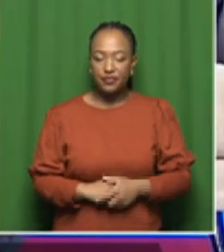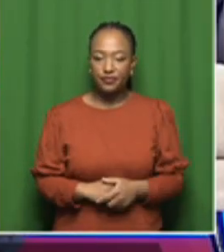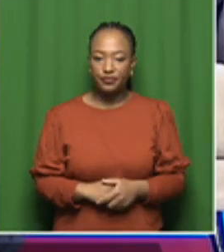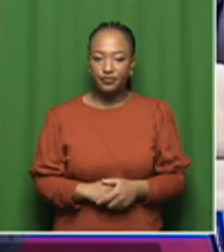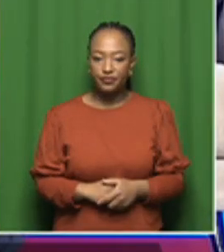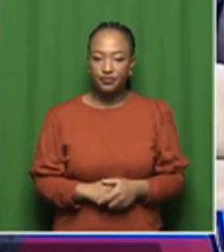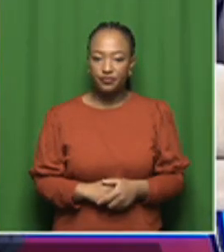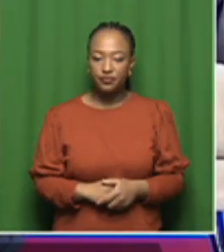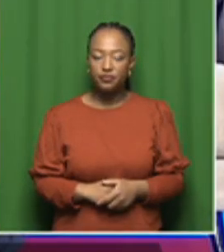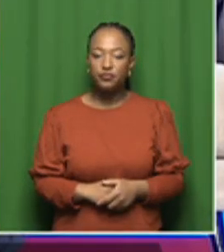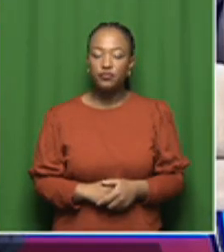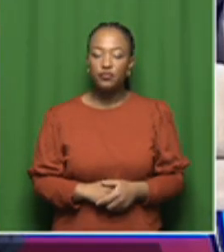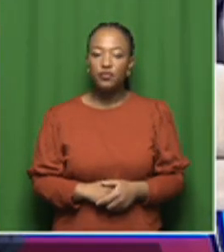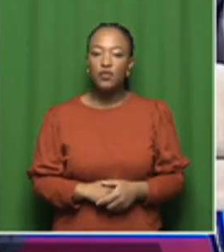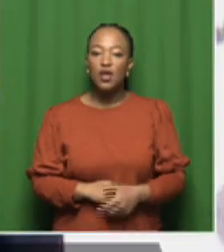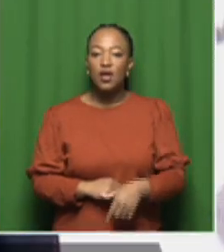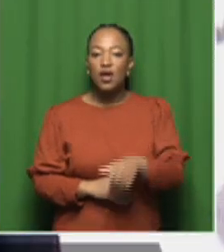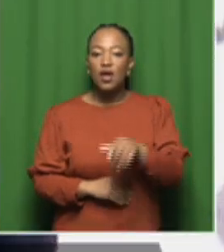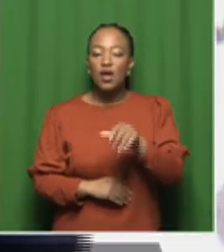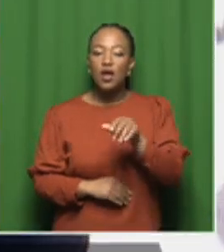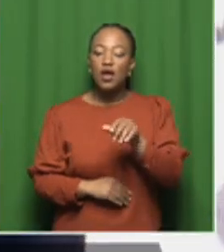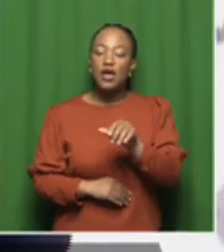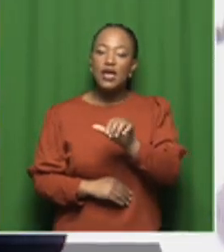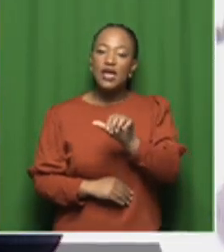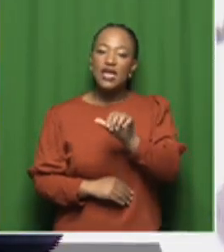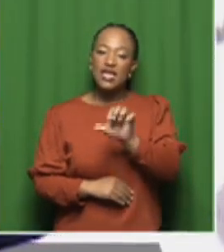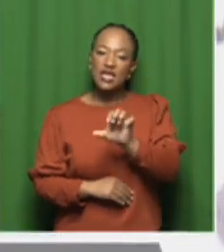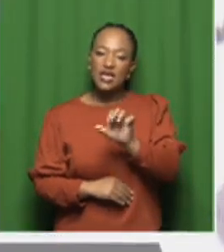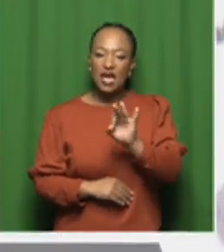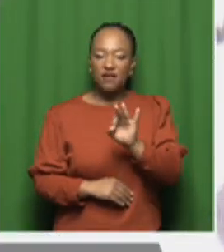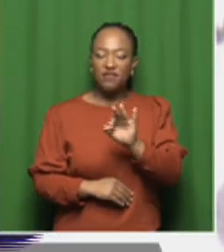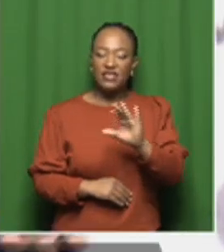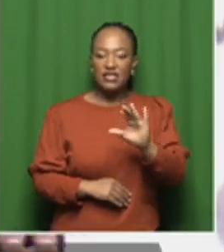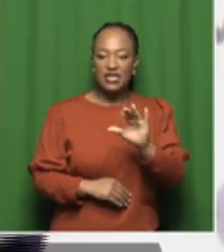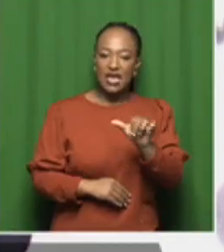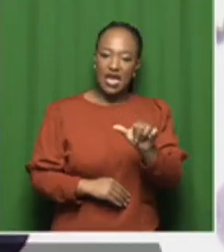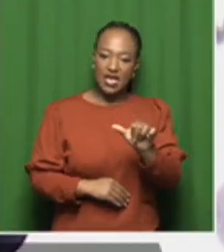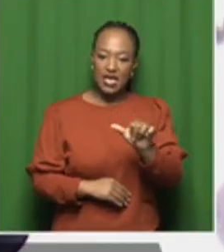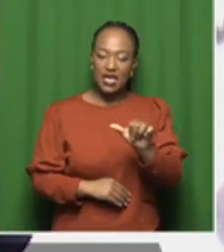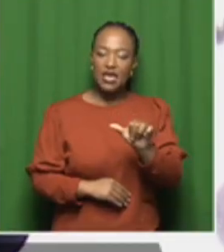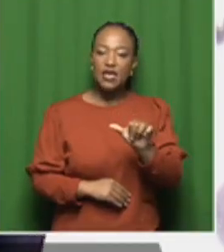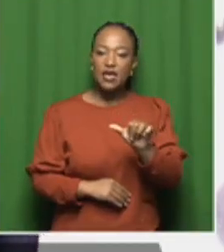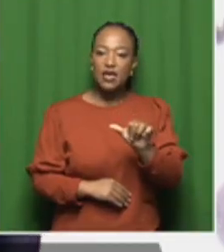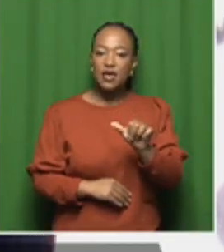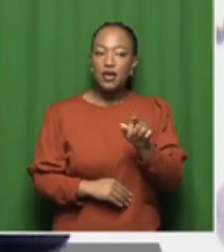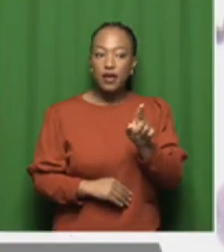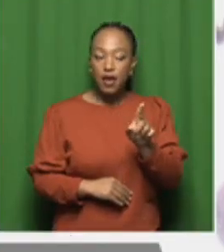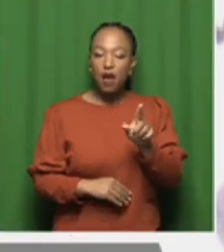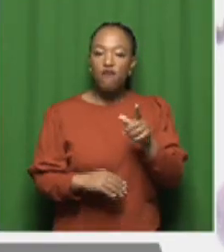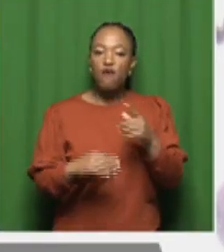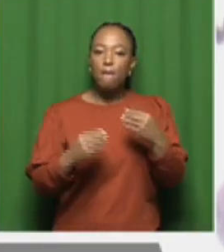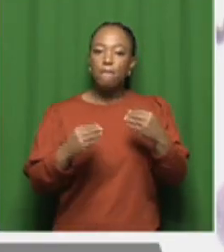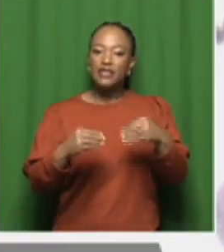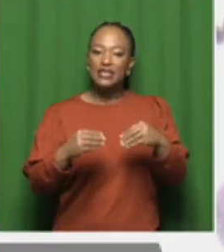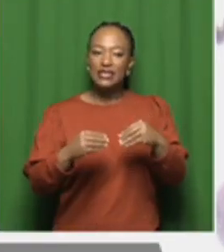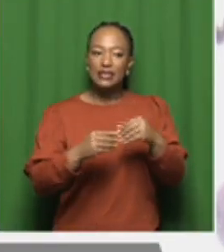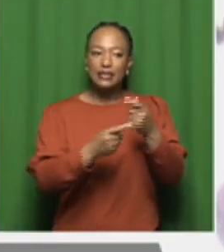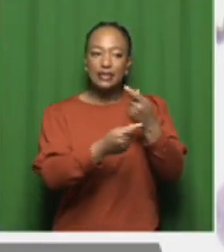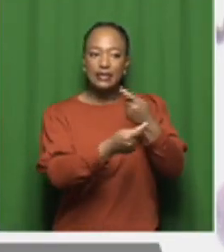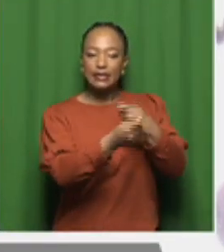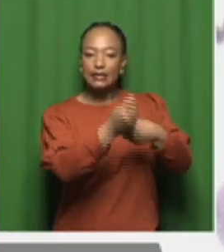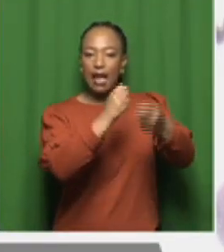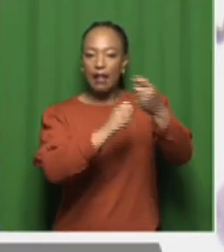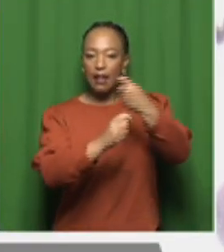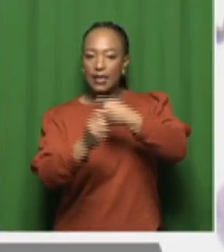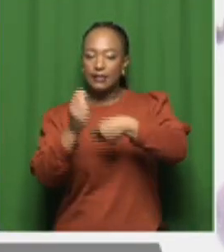protocols in the AFCFTA tackles the tariff barriers to reduce them, and essentially the vision is to